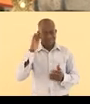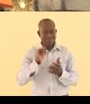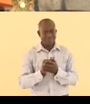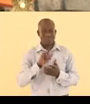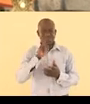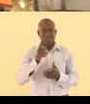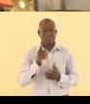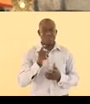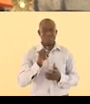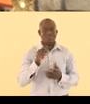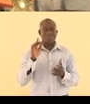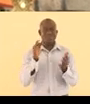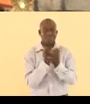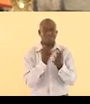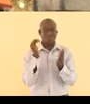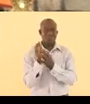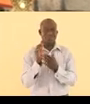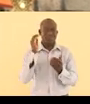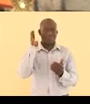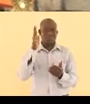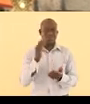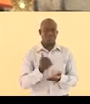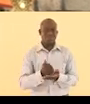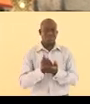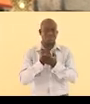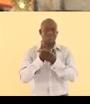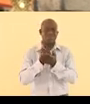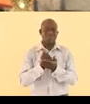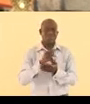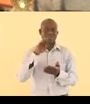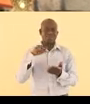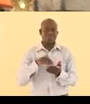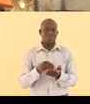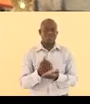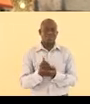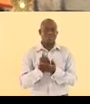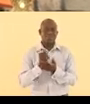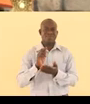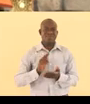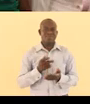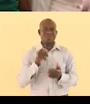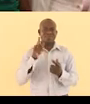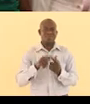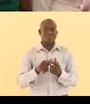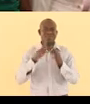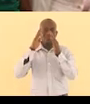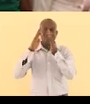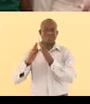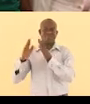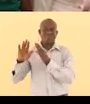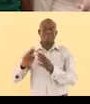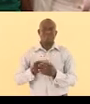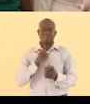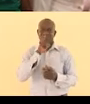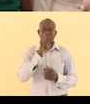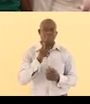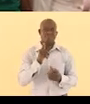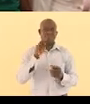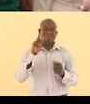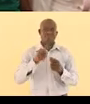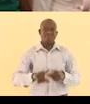recognize that truth crucified will rise again. Help us to pitch our tent with